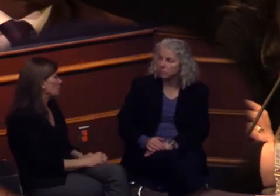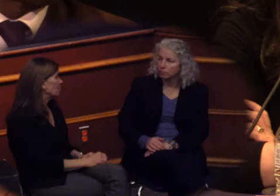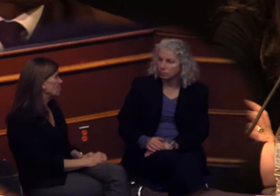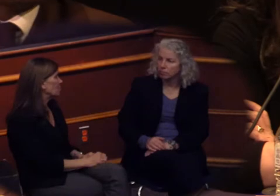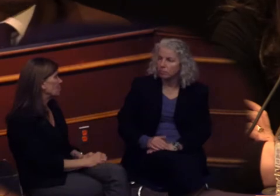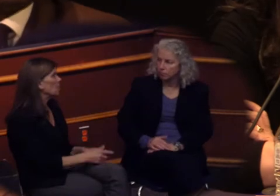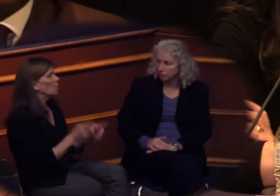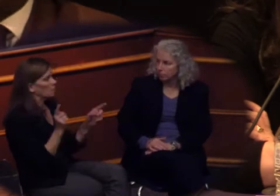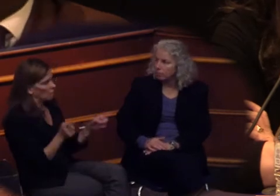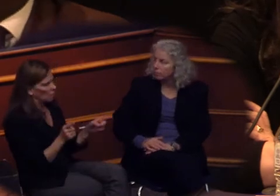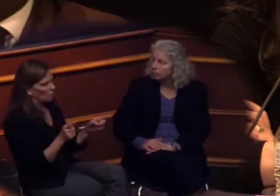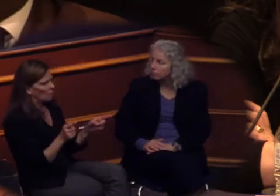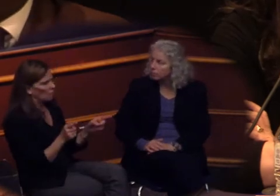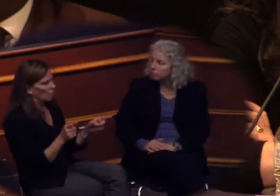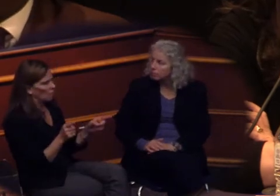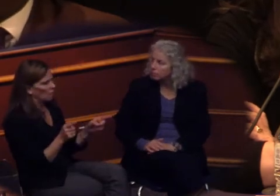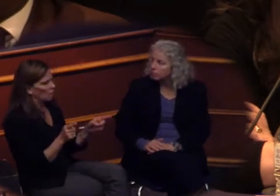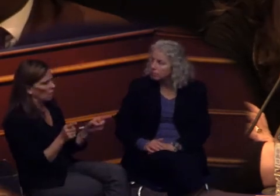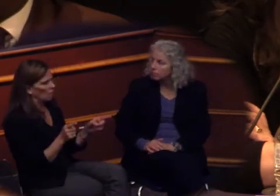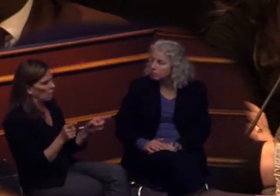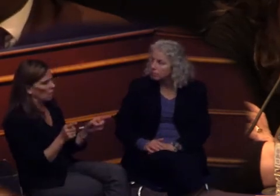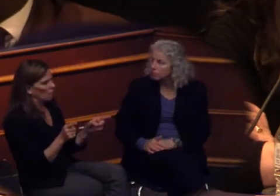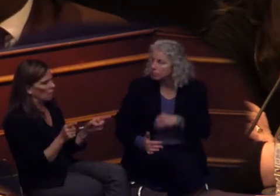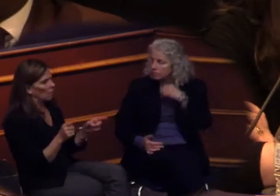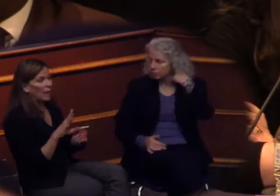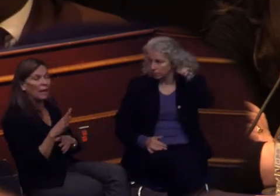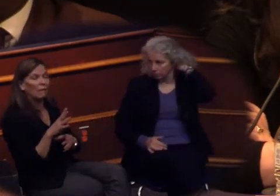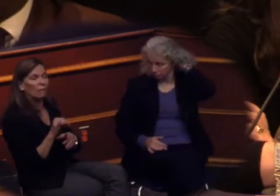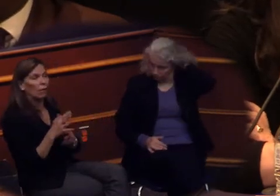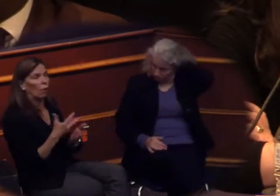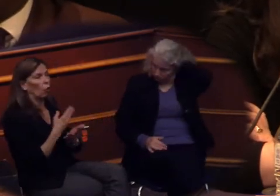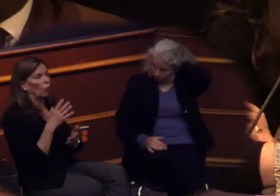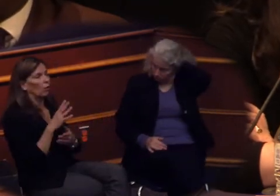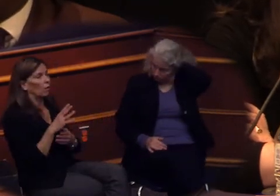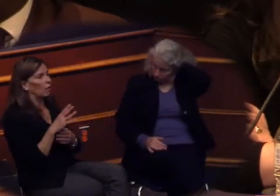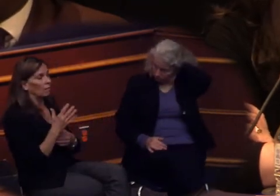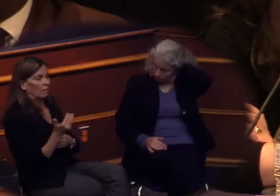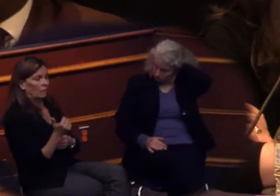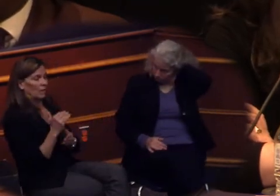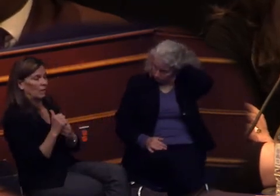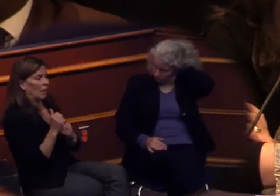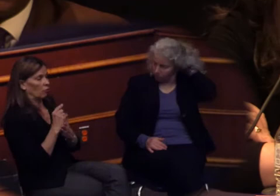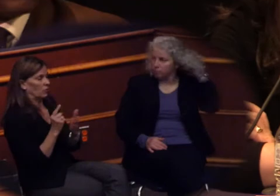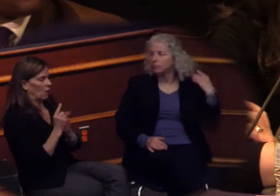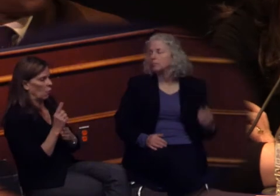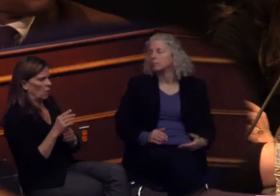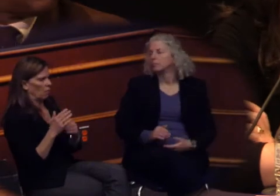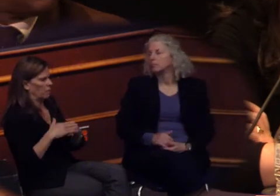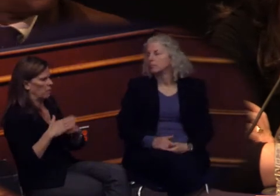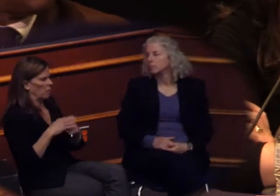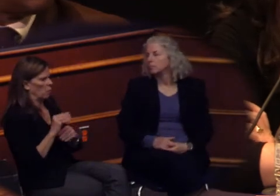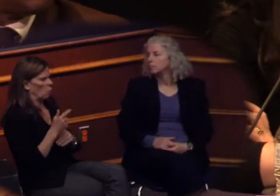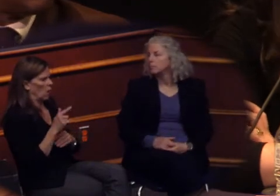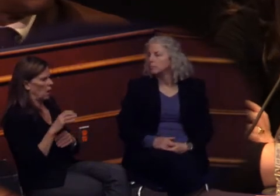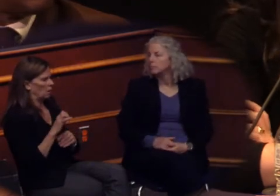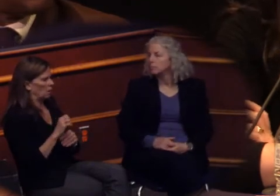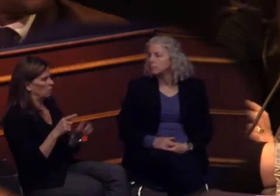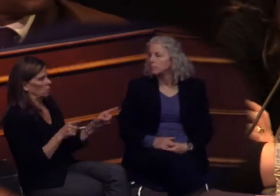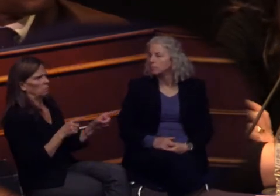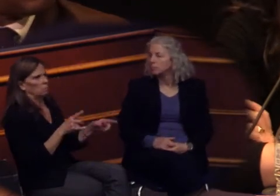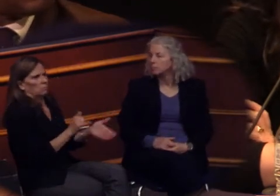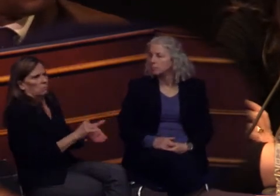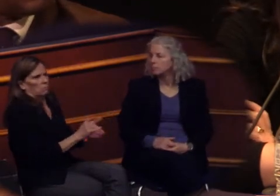At $15 an hour minimum wage, translating to $30,000 a year, that does not sound at all affordable.